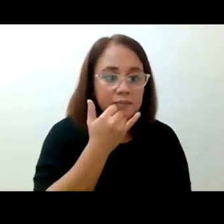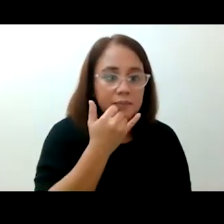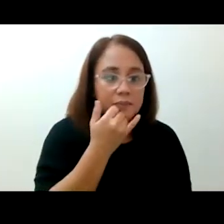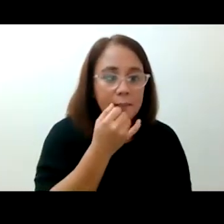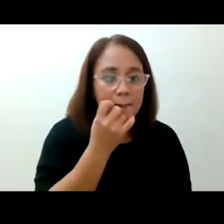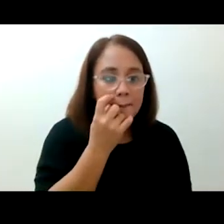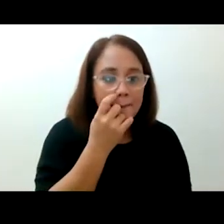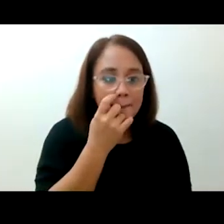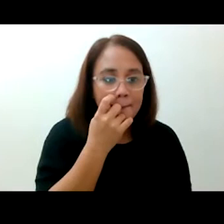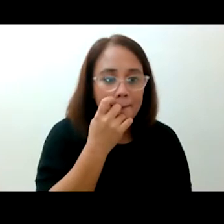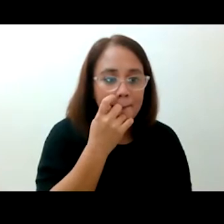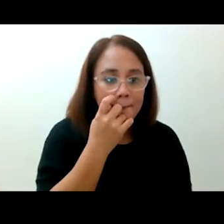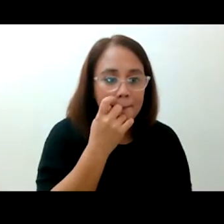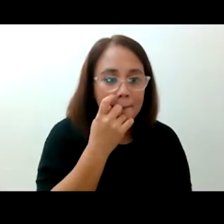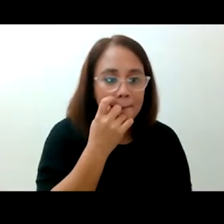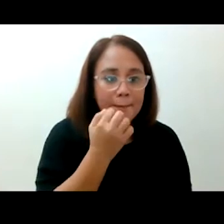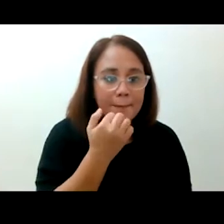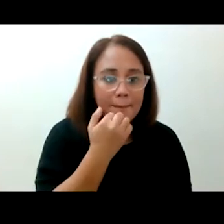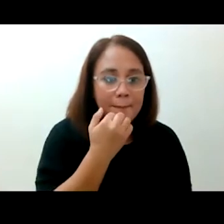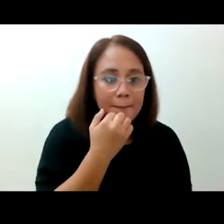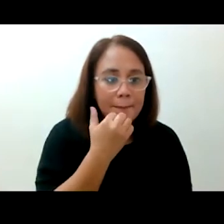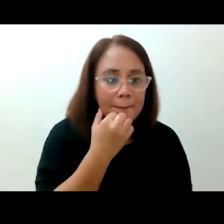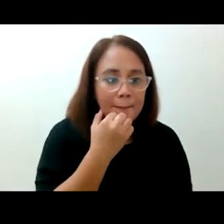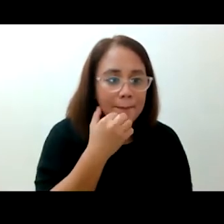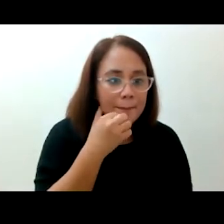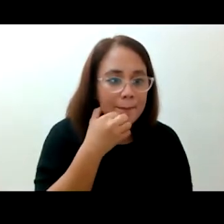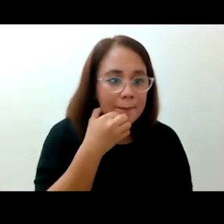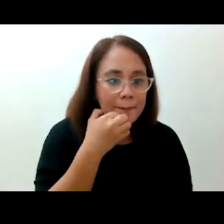So if you have your